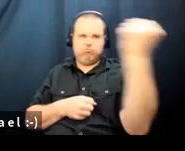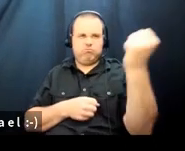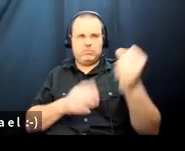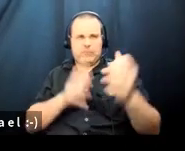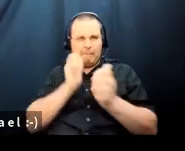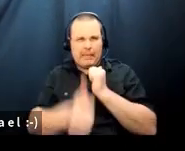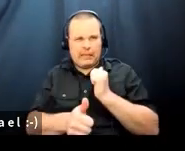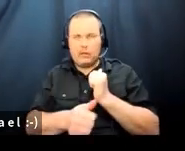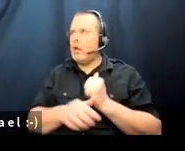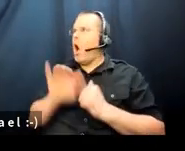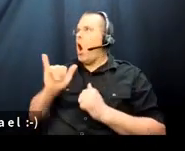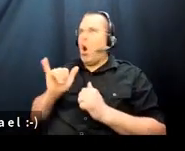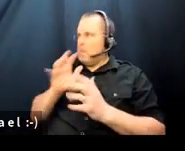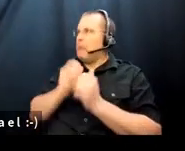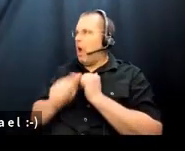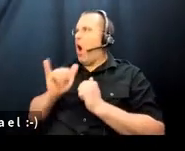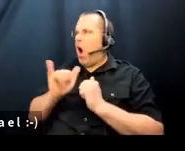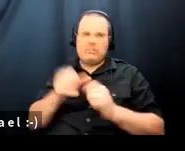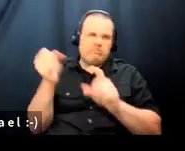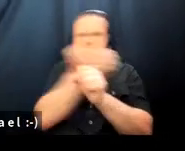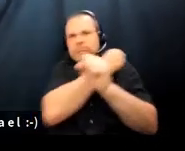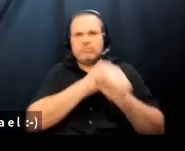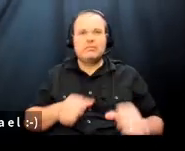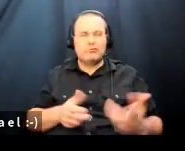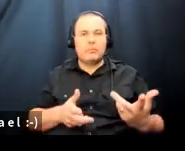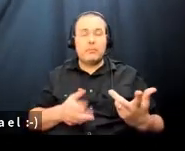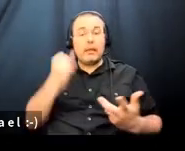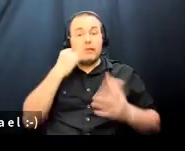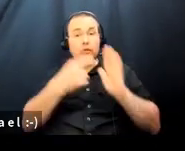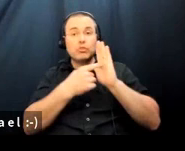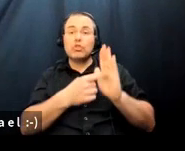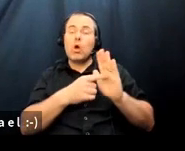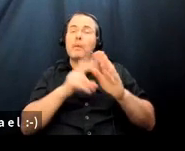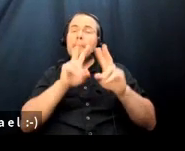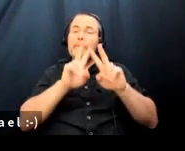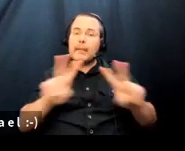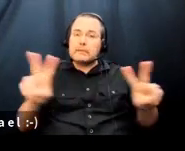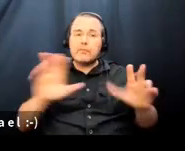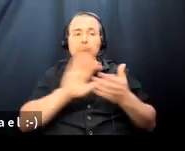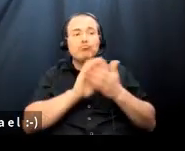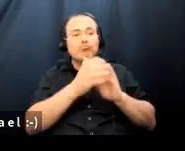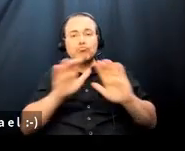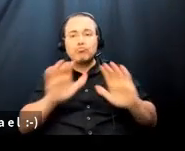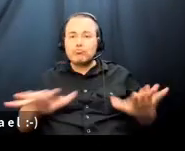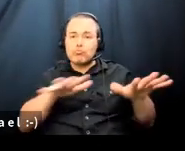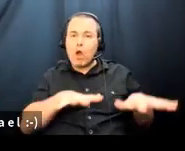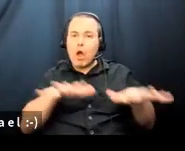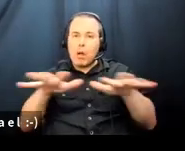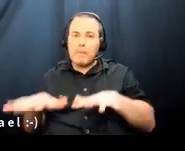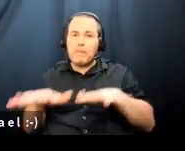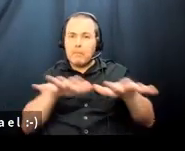with toys in a peaceful, calm way, that's how the children played with the toys. That's called